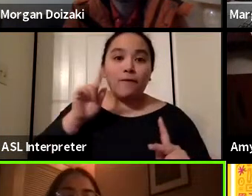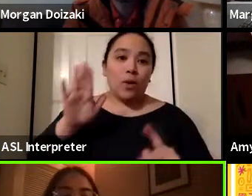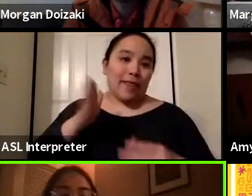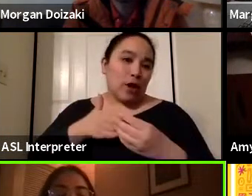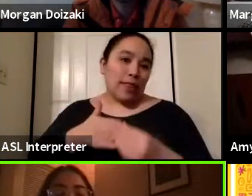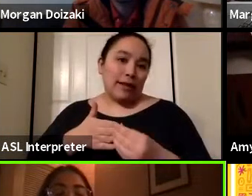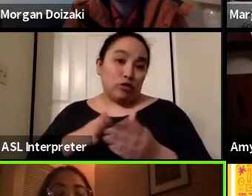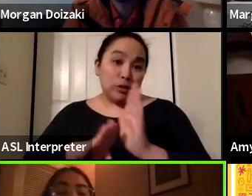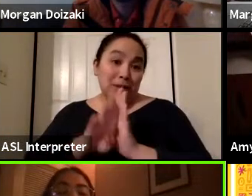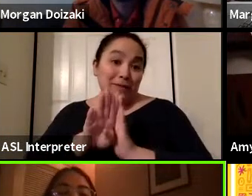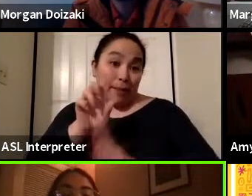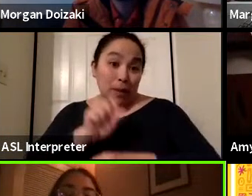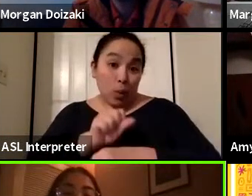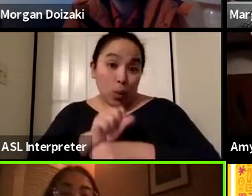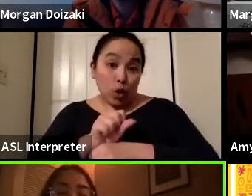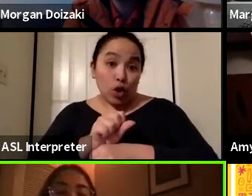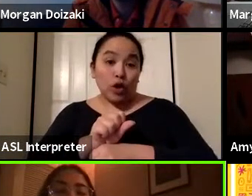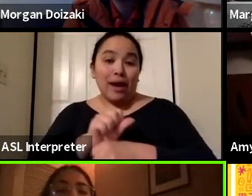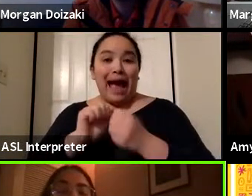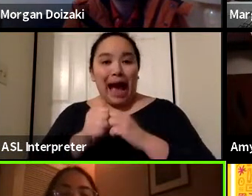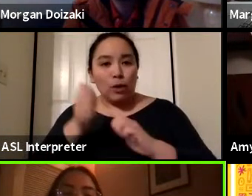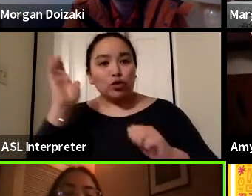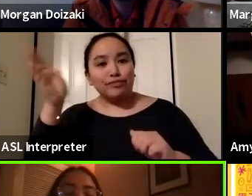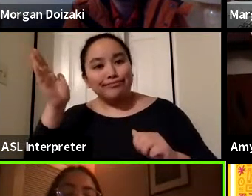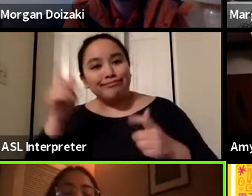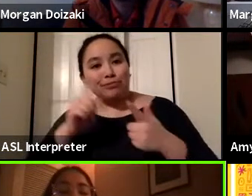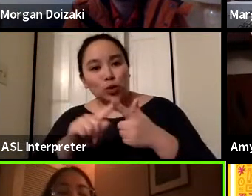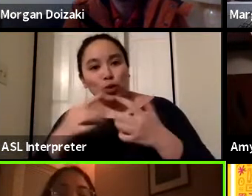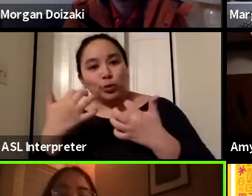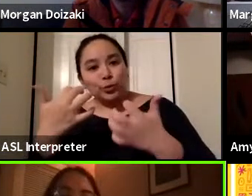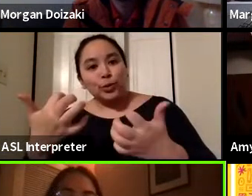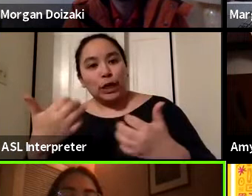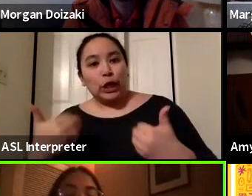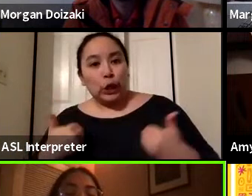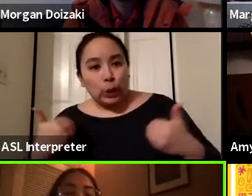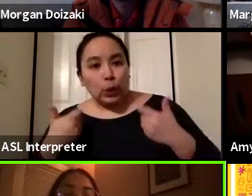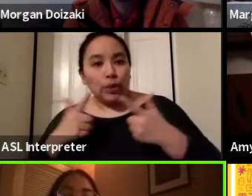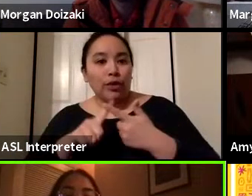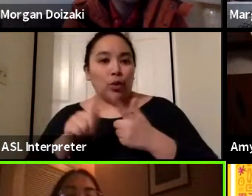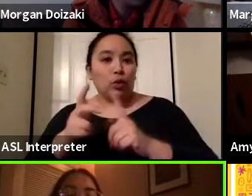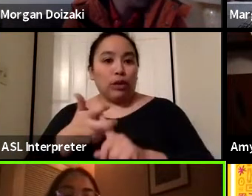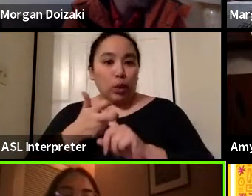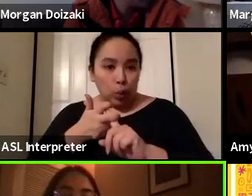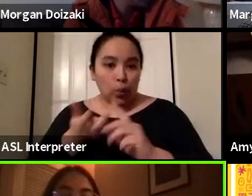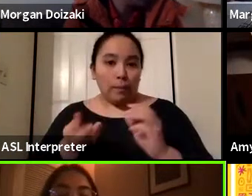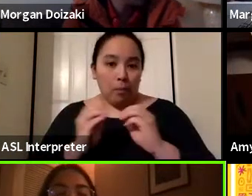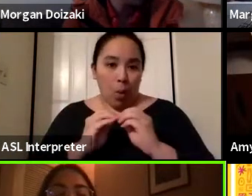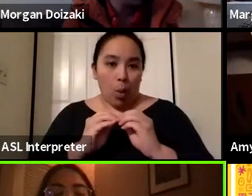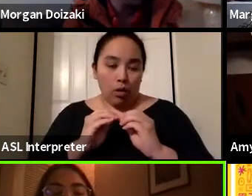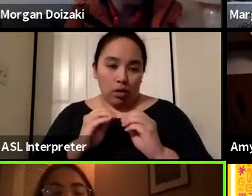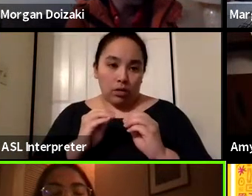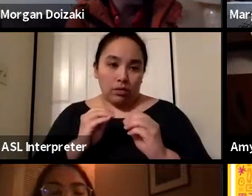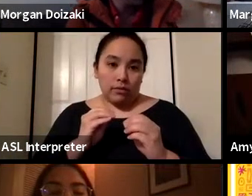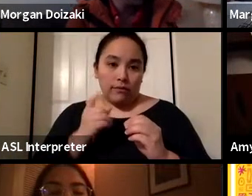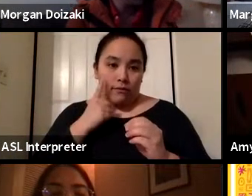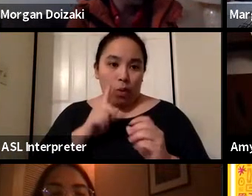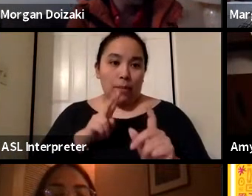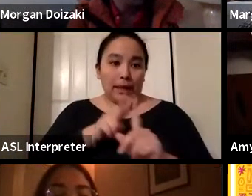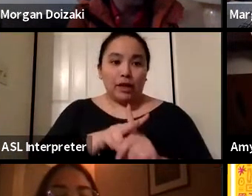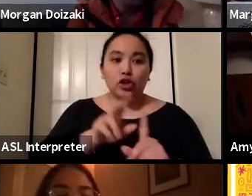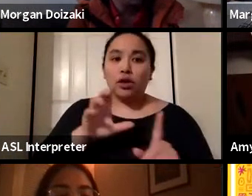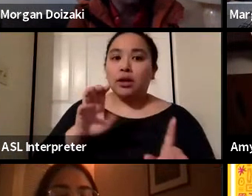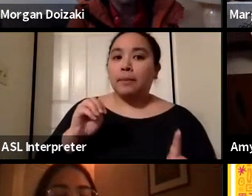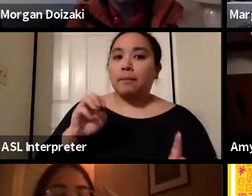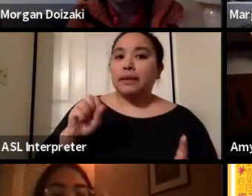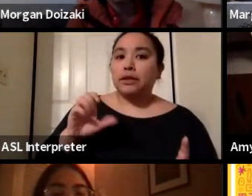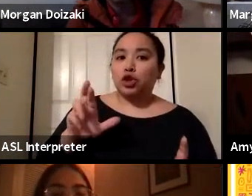leadership development work to be speaking to the youth they're working to recruit them, speak about the program and recruit them to be applying. So when is the end